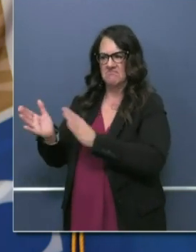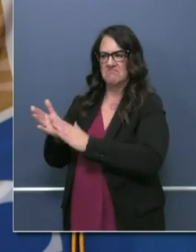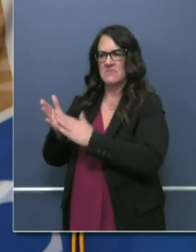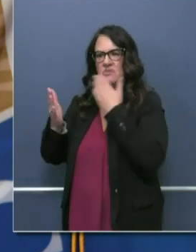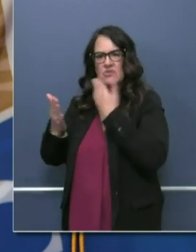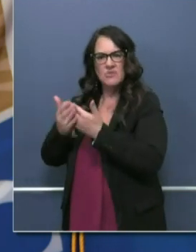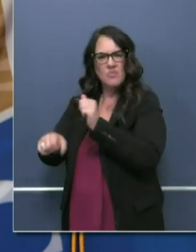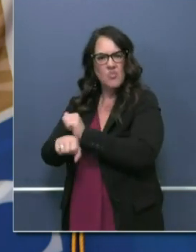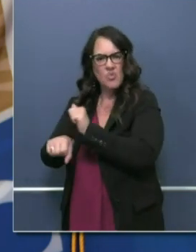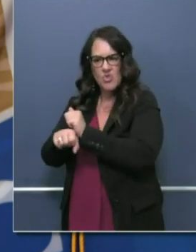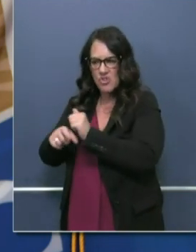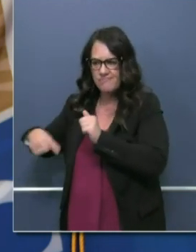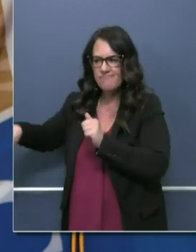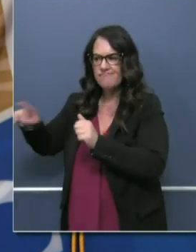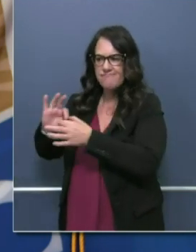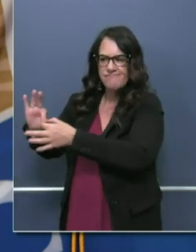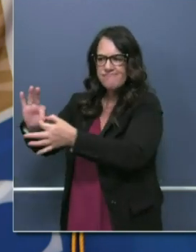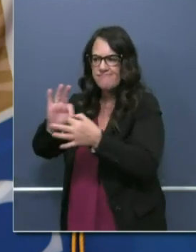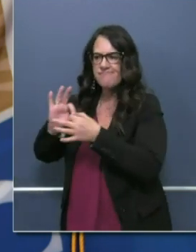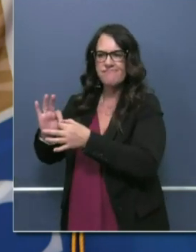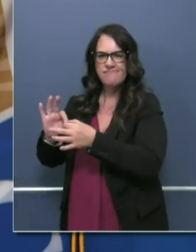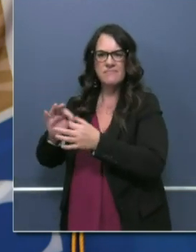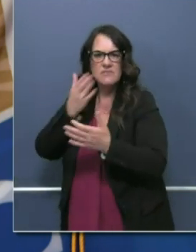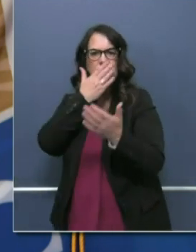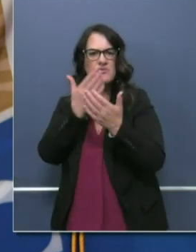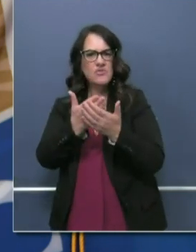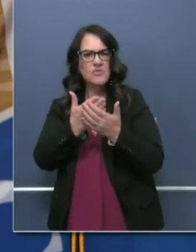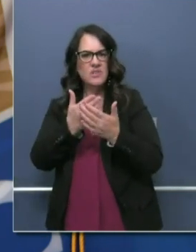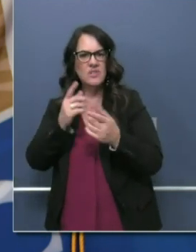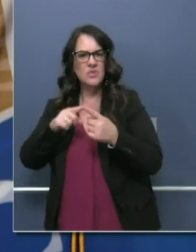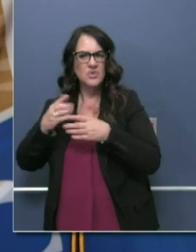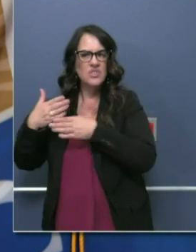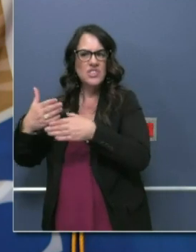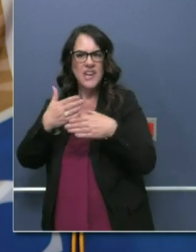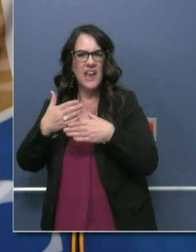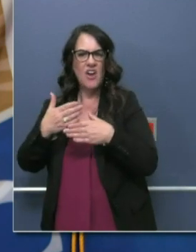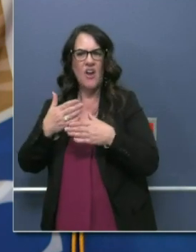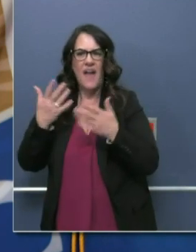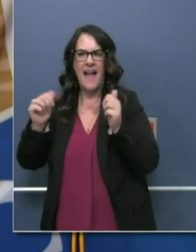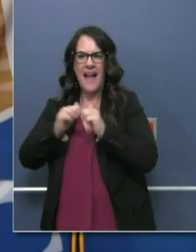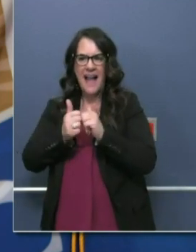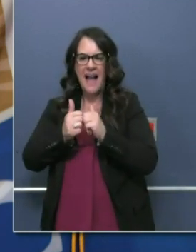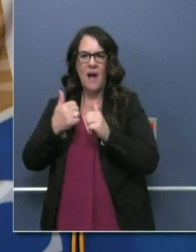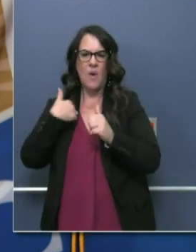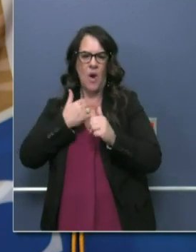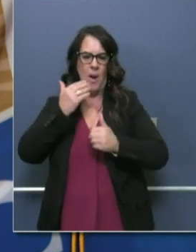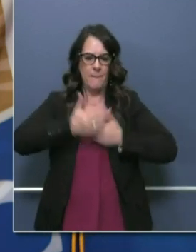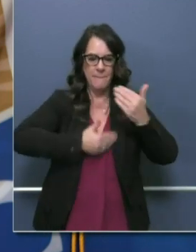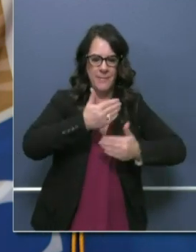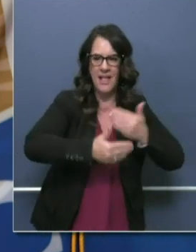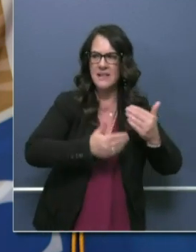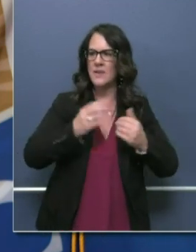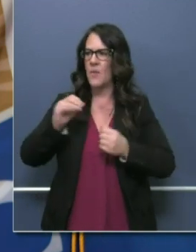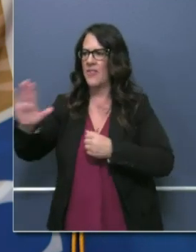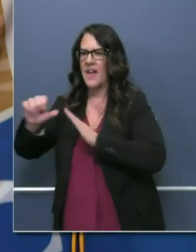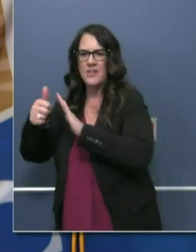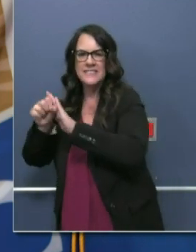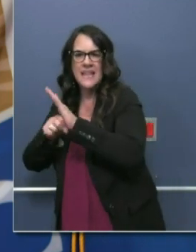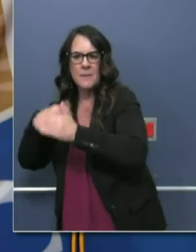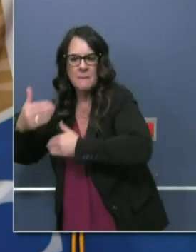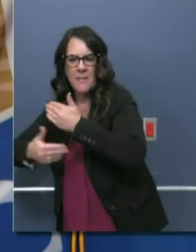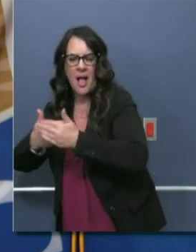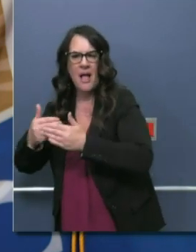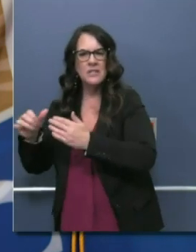very substantively, it is alive and well, and it's demonstrably been very helpful to the state of California. Jim